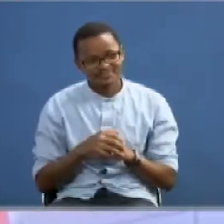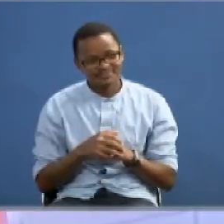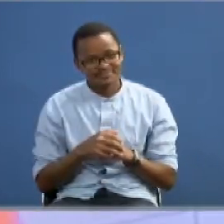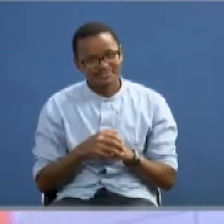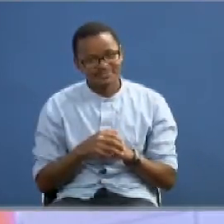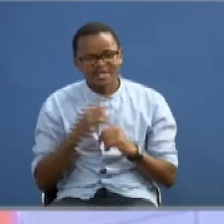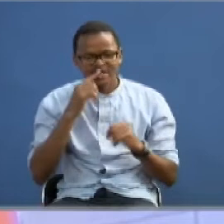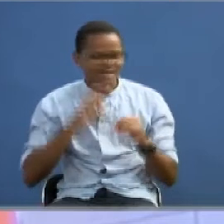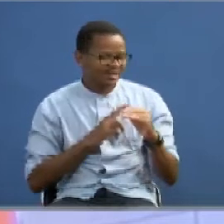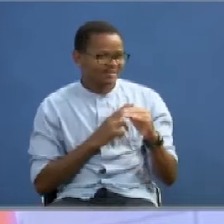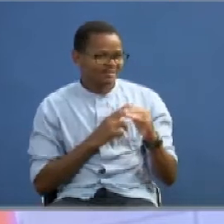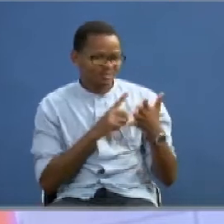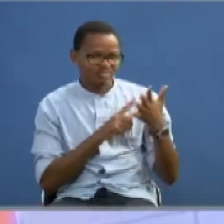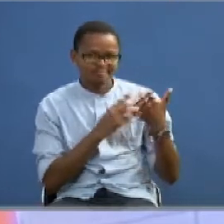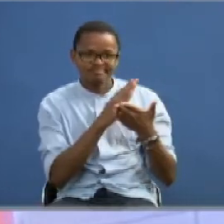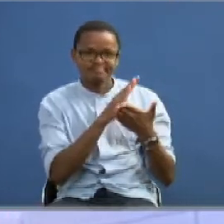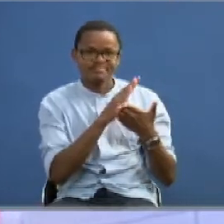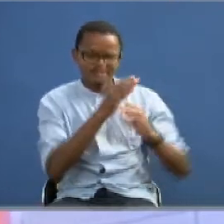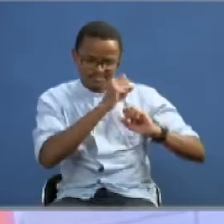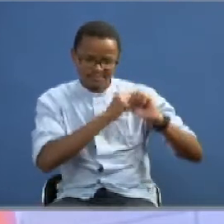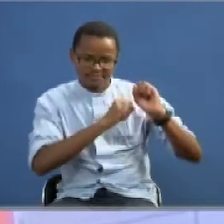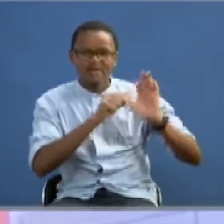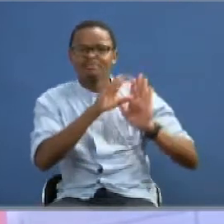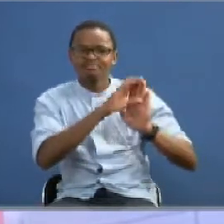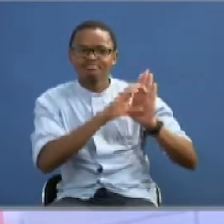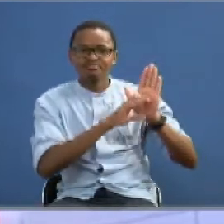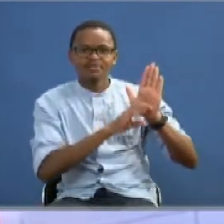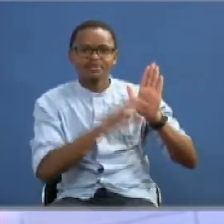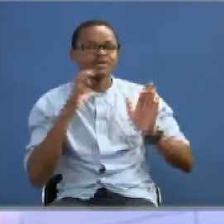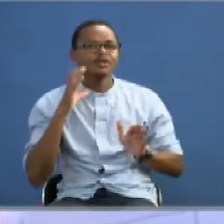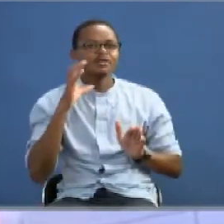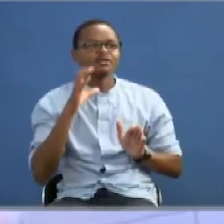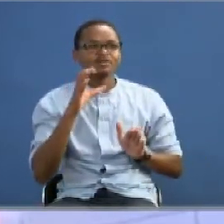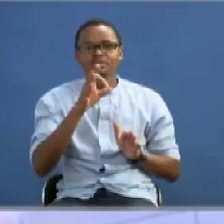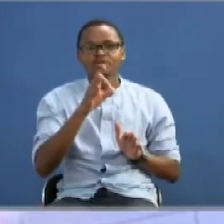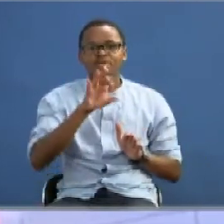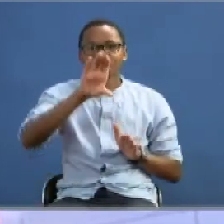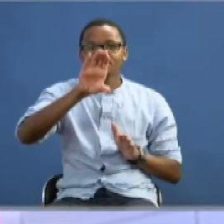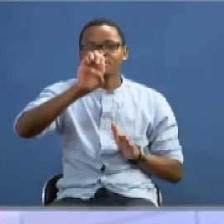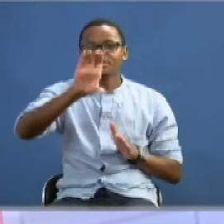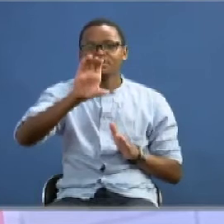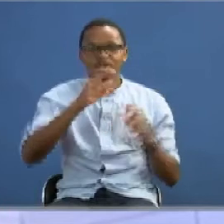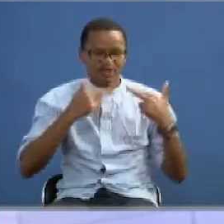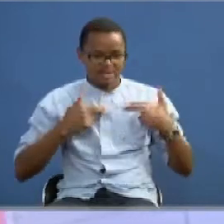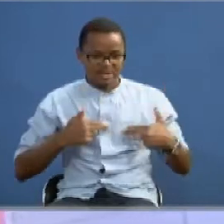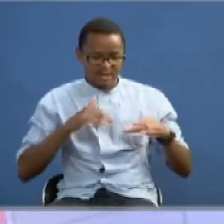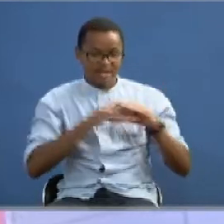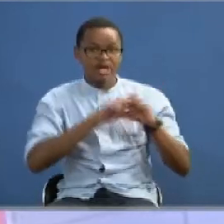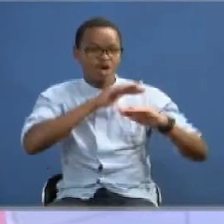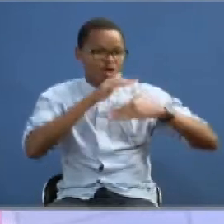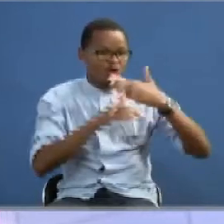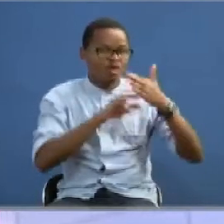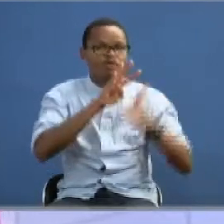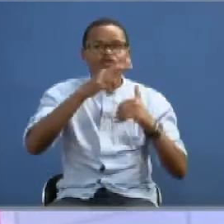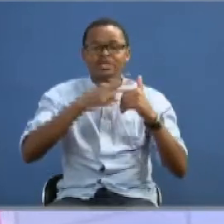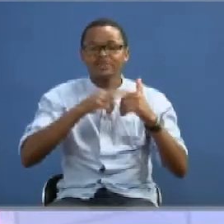Irene, okay, can you tell us what are some of the measures, given that you're the chairperson of the CEC of Health in all of the 47